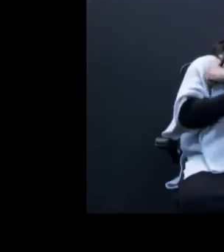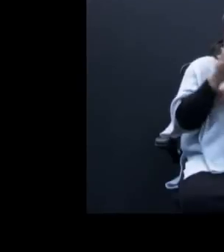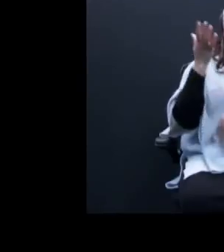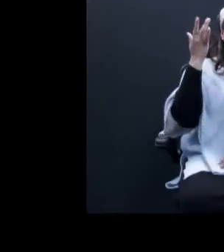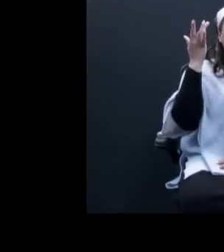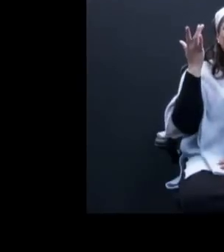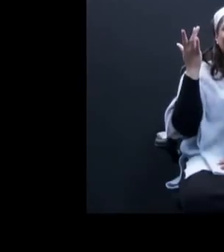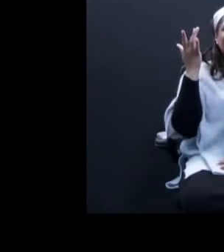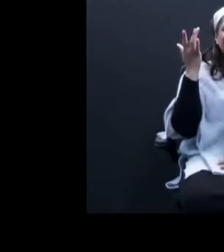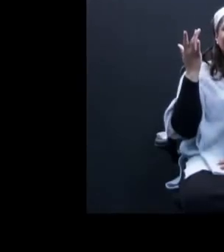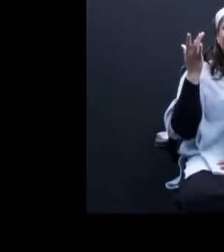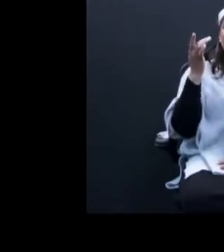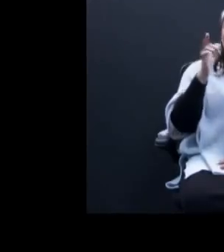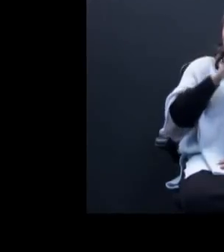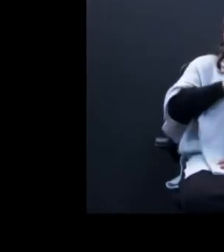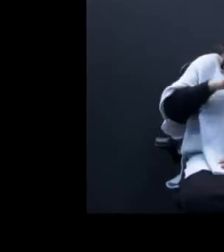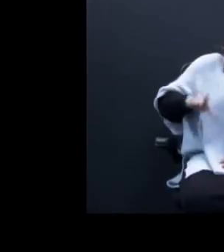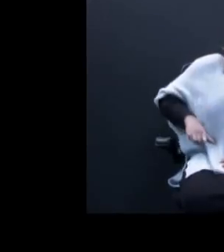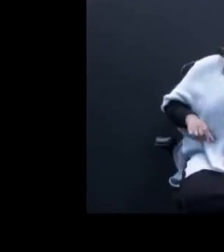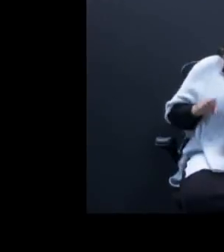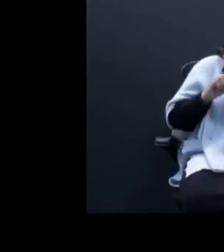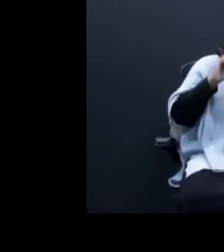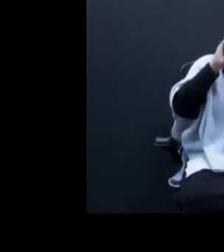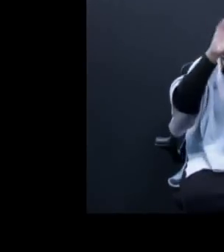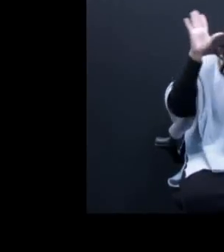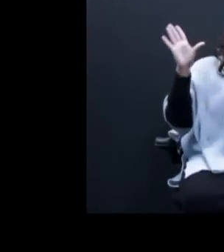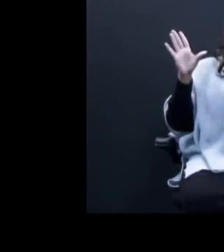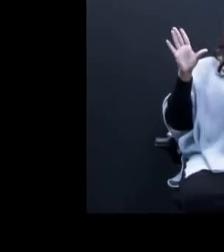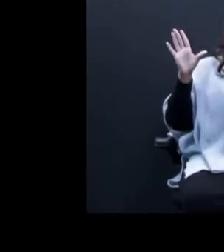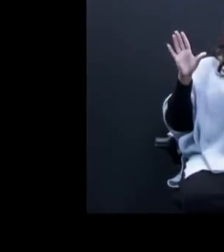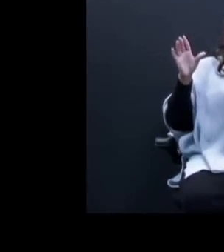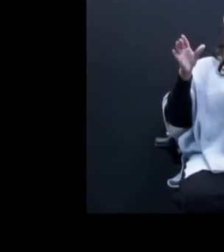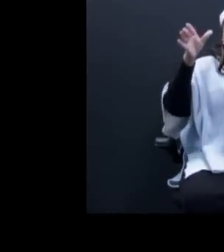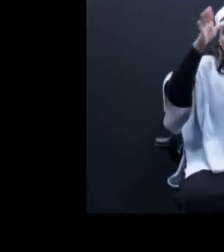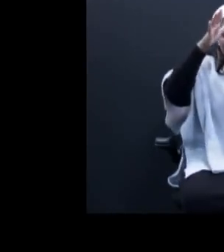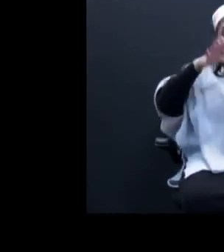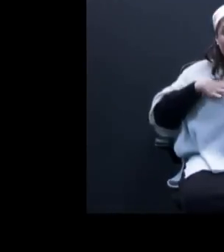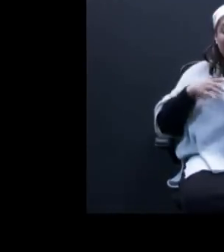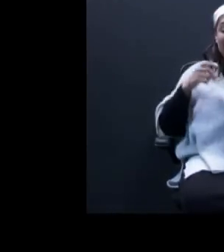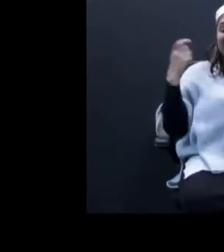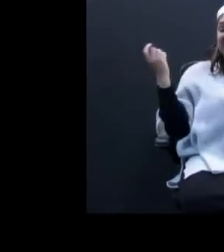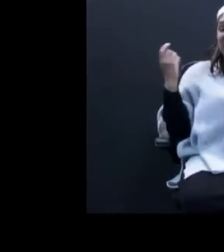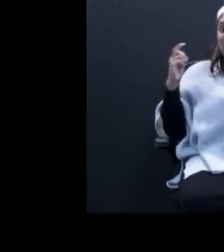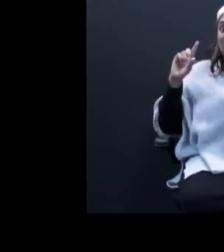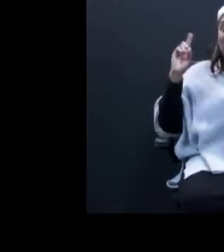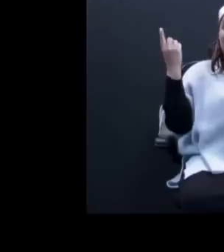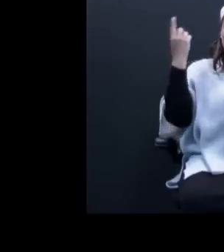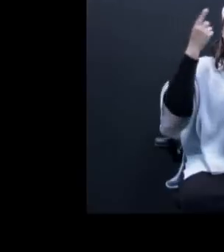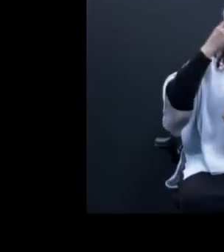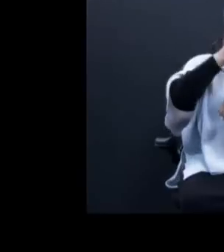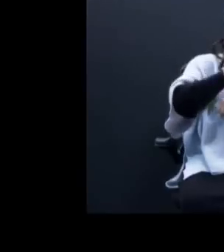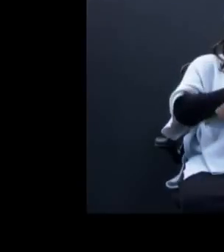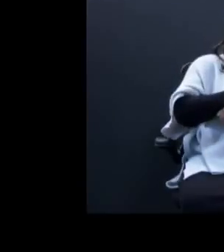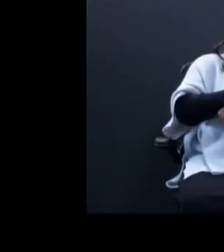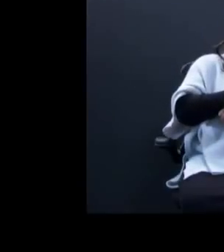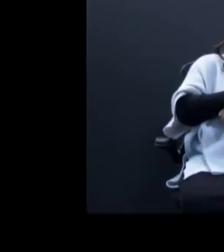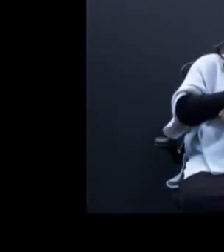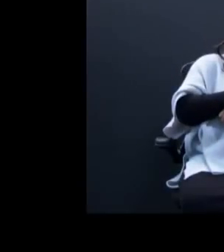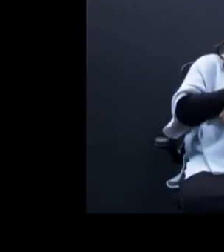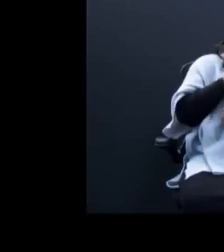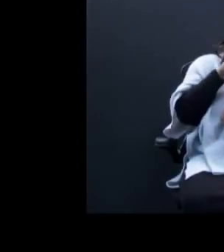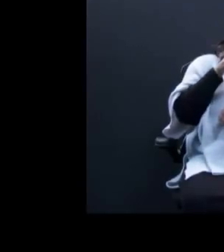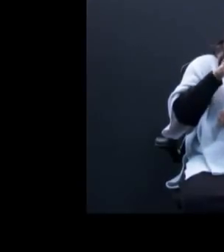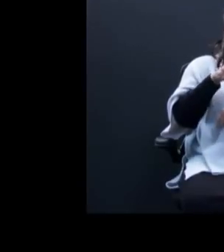because the Lord wanted to make it clear. Even though man sinned on the first day, though I want to make it clear that you